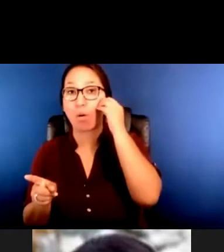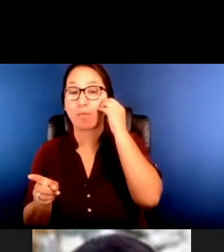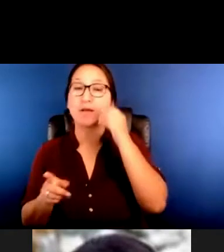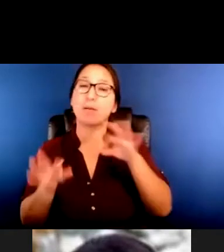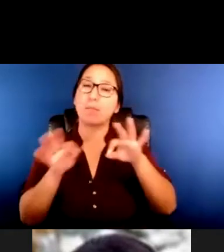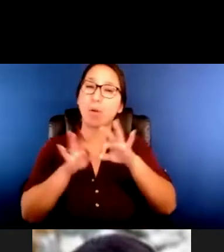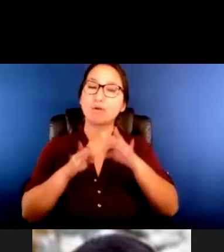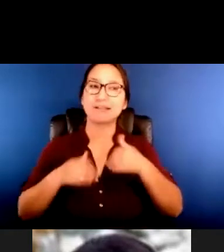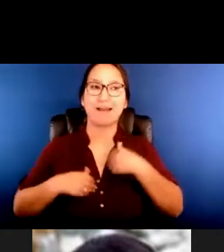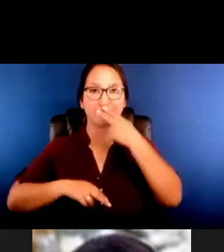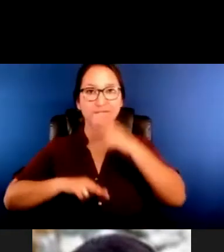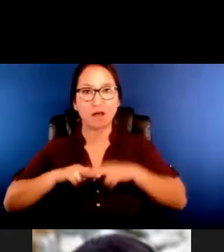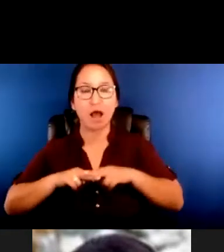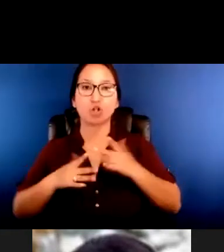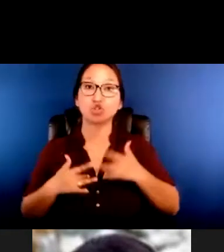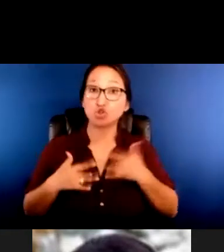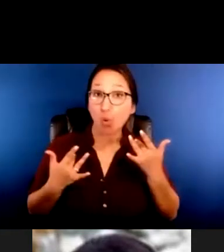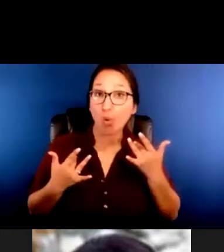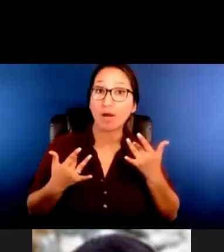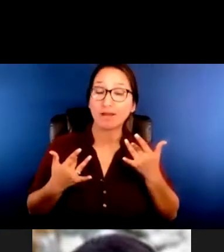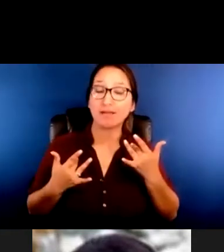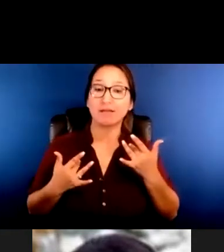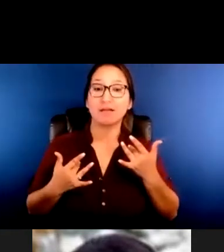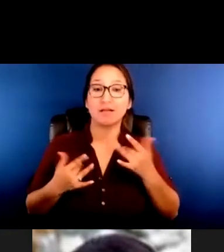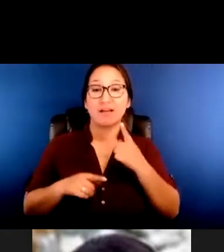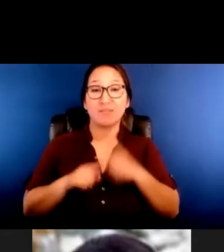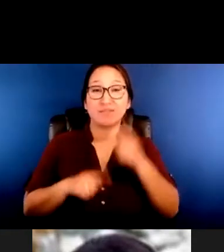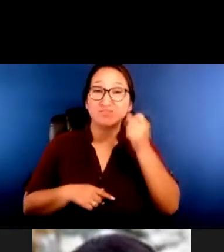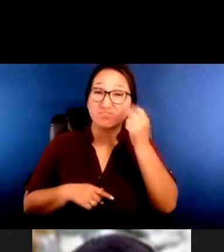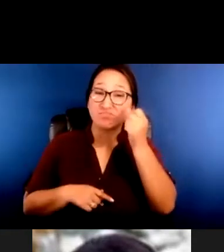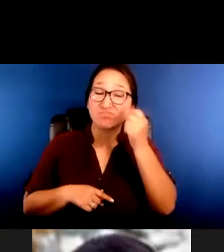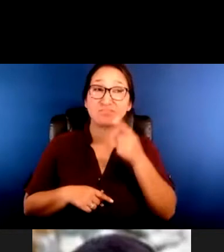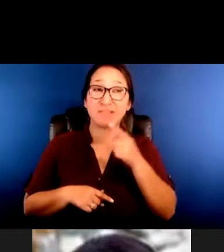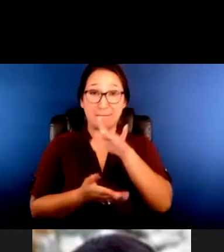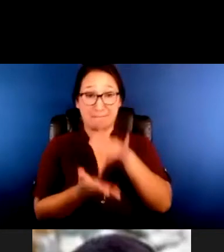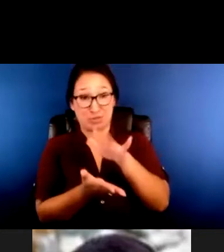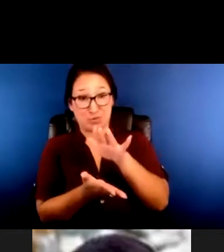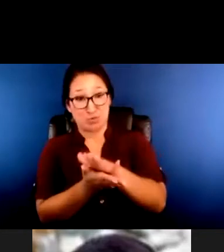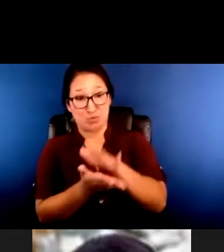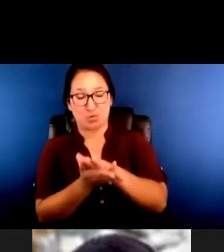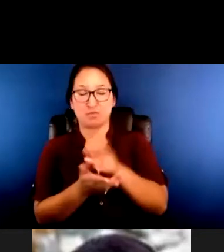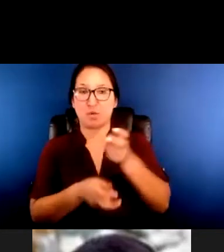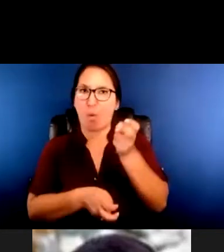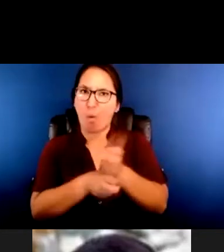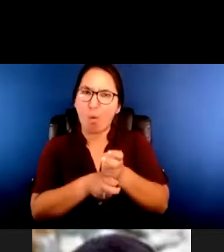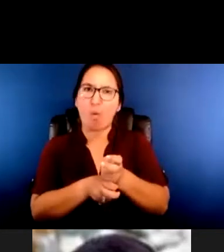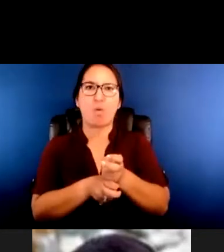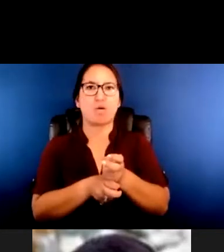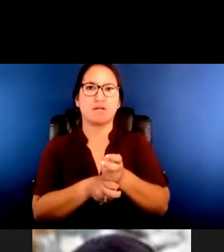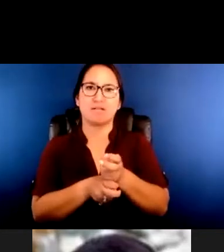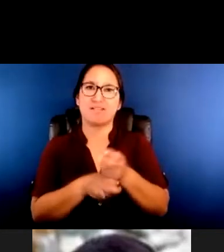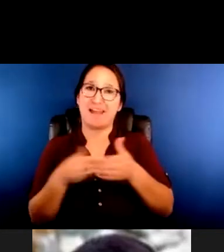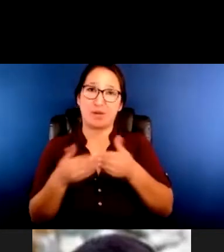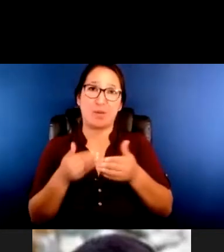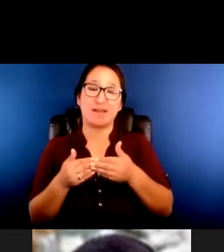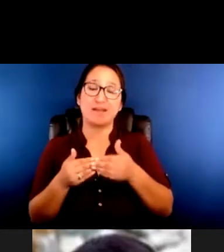but we also need to remember this is super hard. Middle school is hard anyway, and we've got to not turn away, and